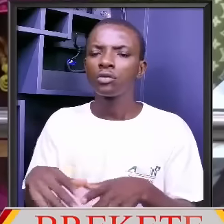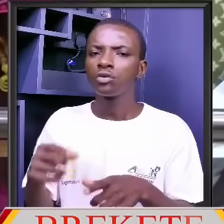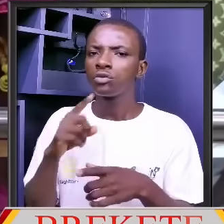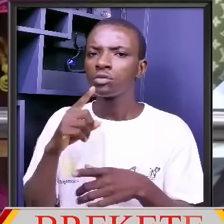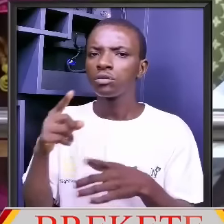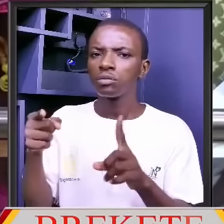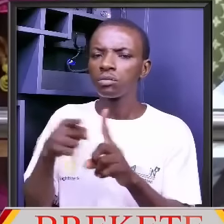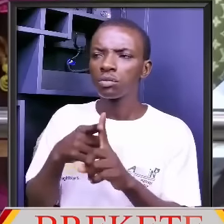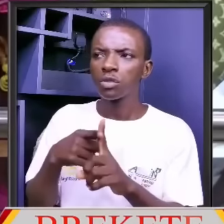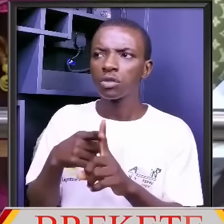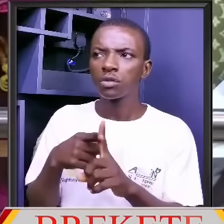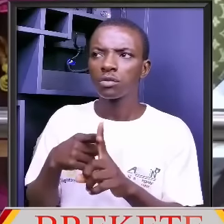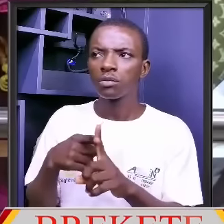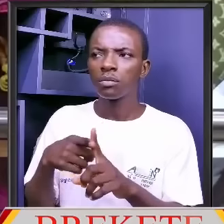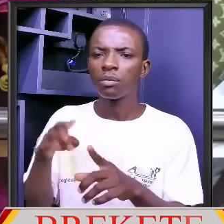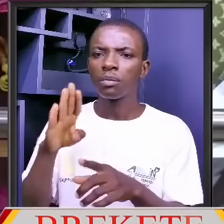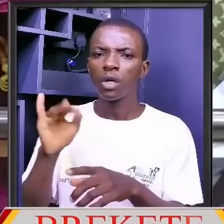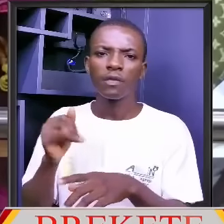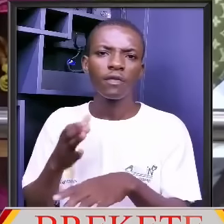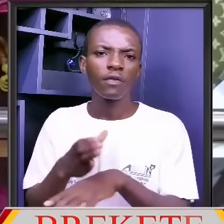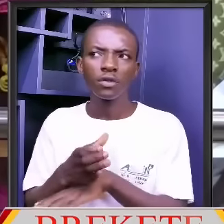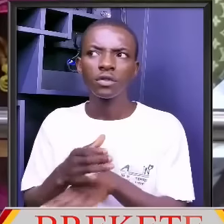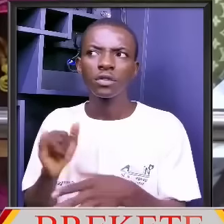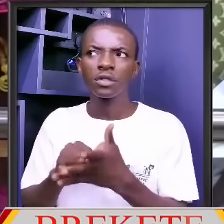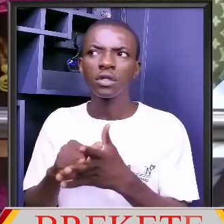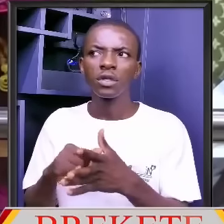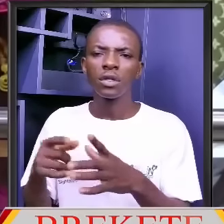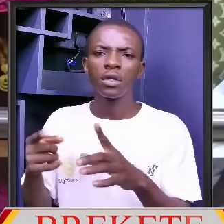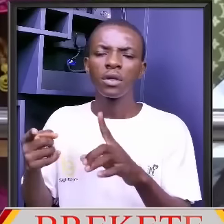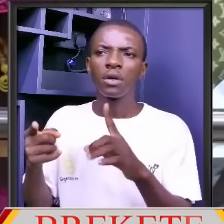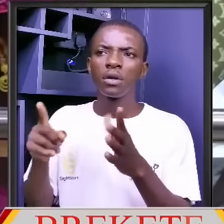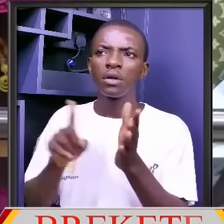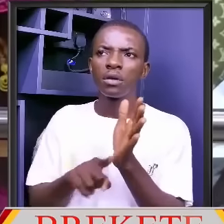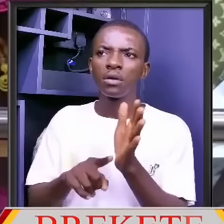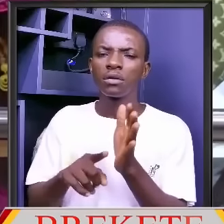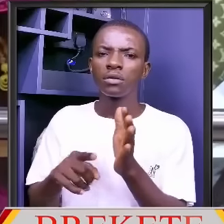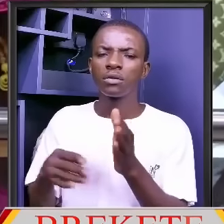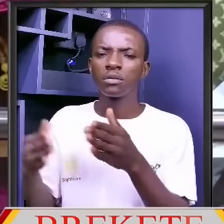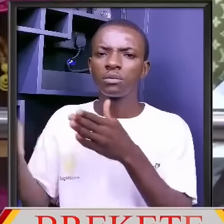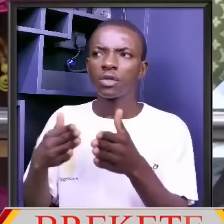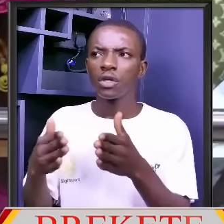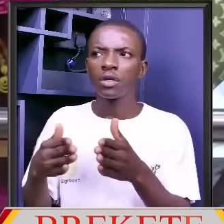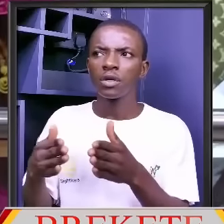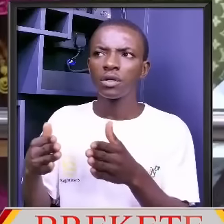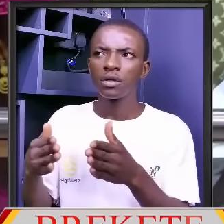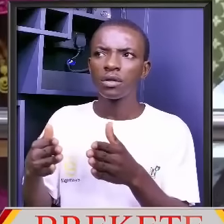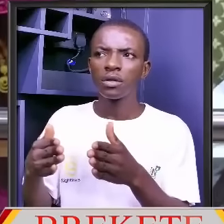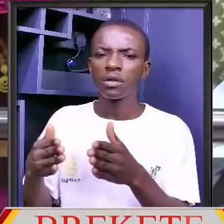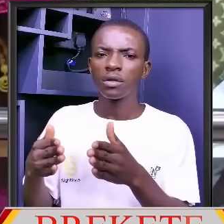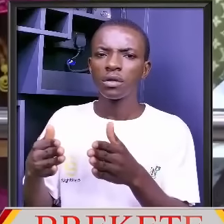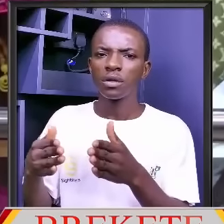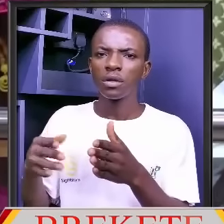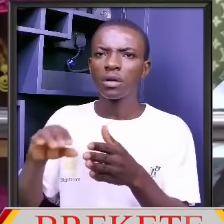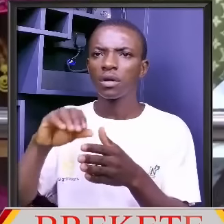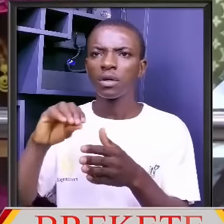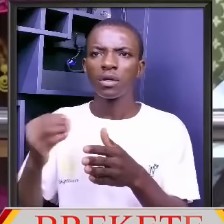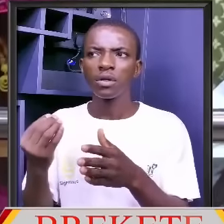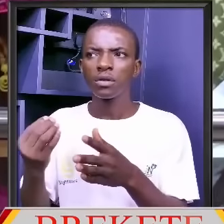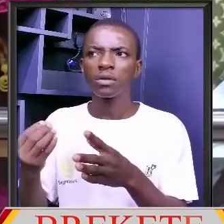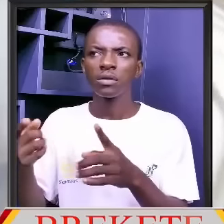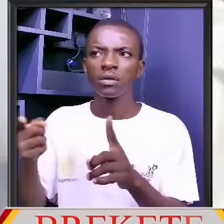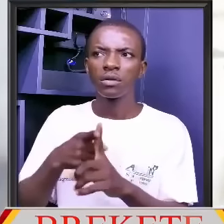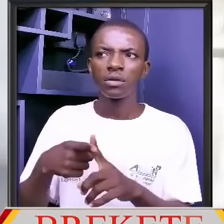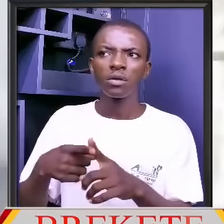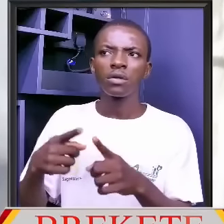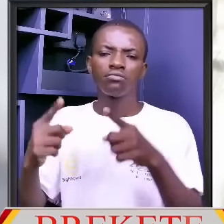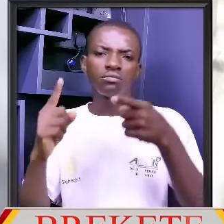go make and plus by force. That minus with the would na go bring another minus, come cross them.